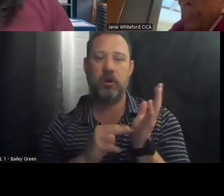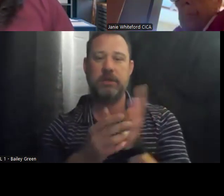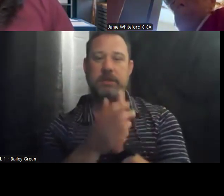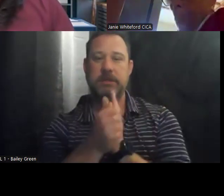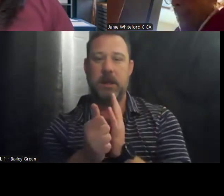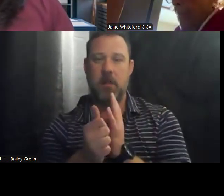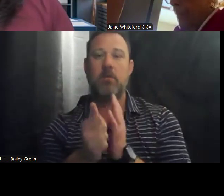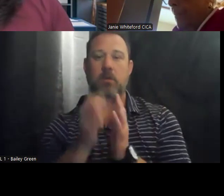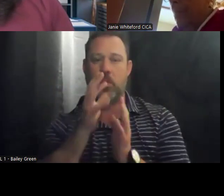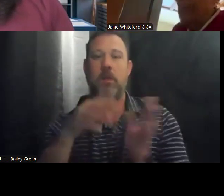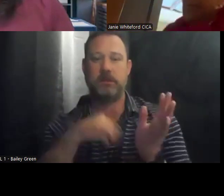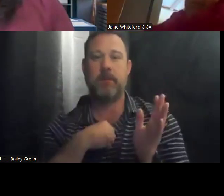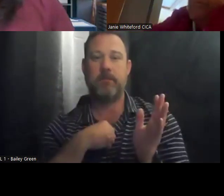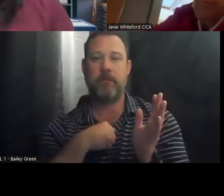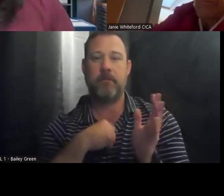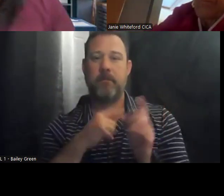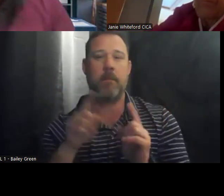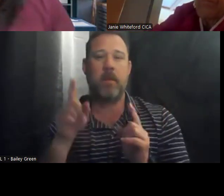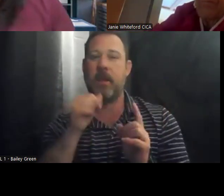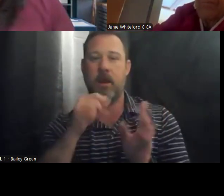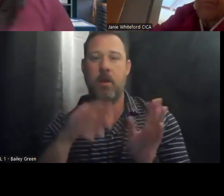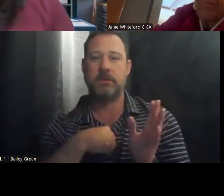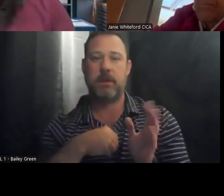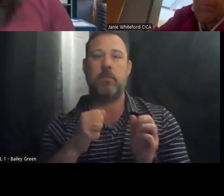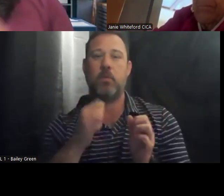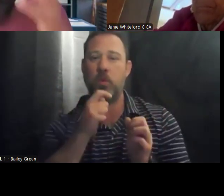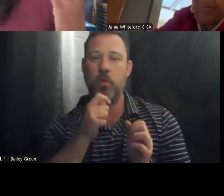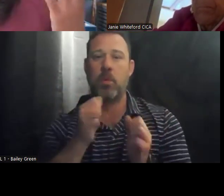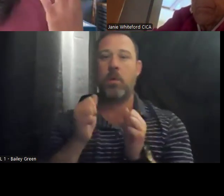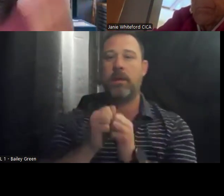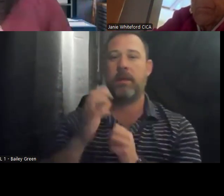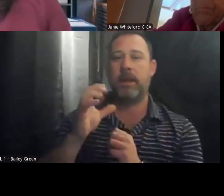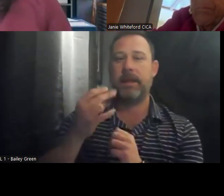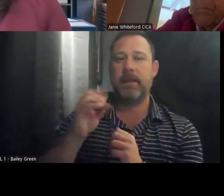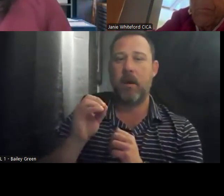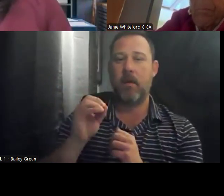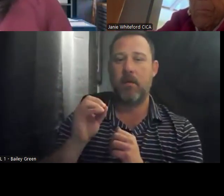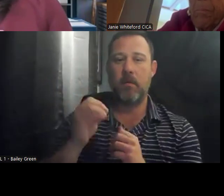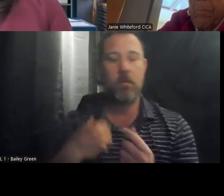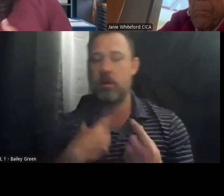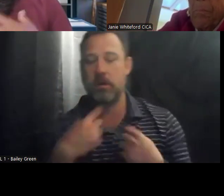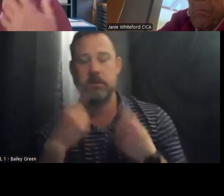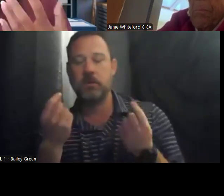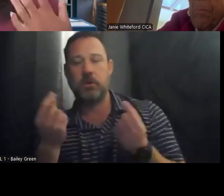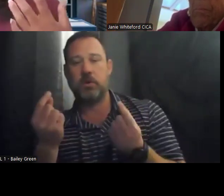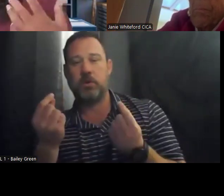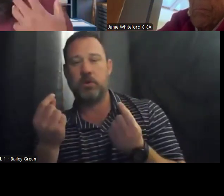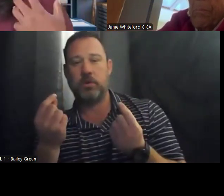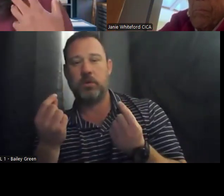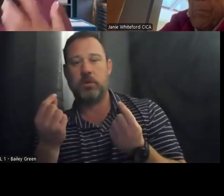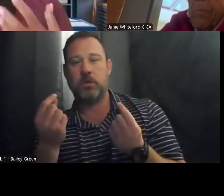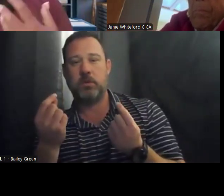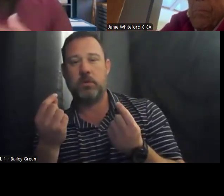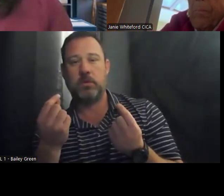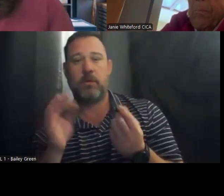nursing facility that would take him, but they don't take people on chemo. What are we supposed to do? So if there is